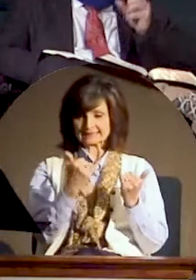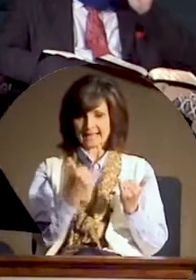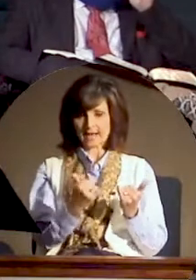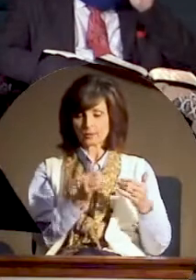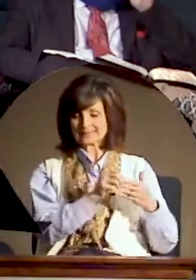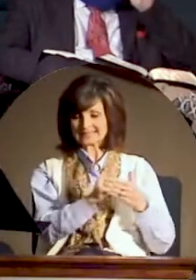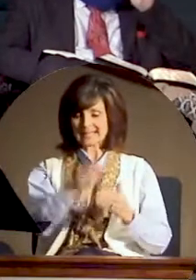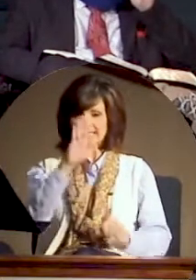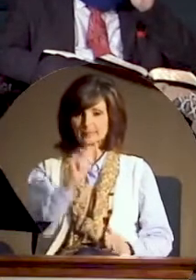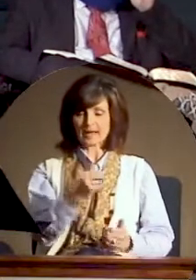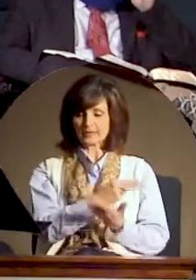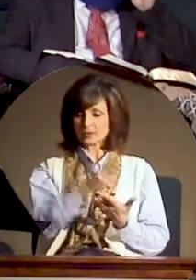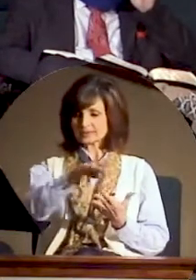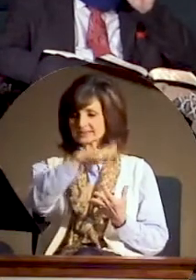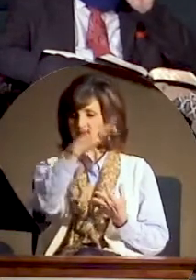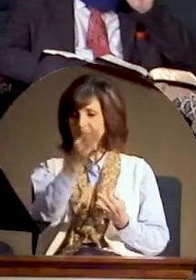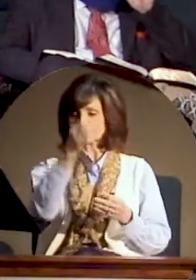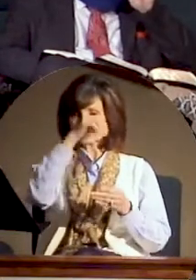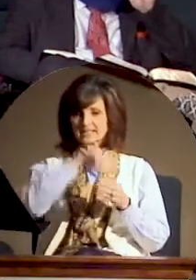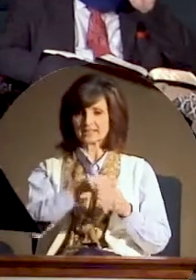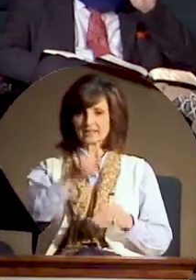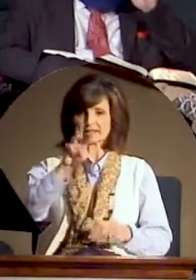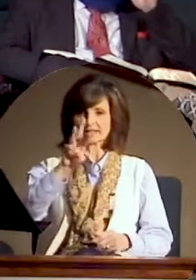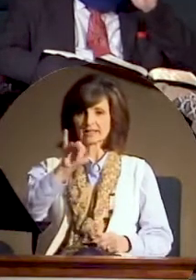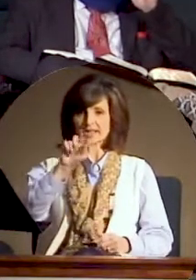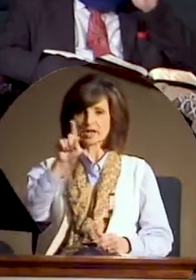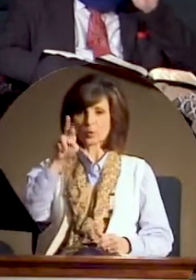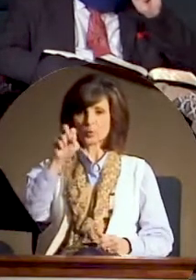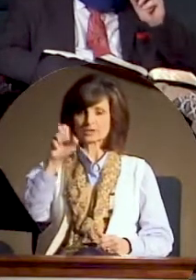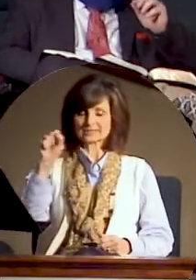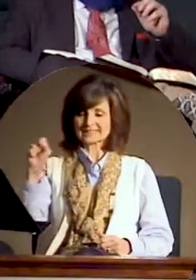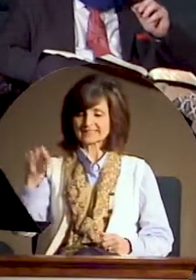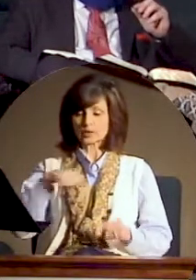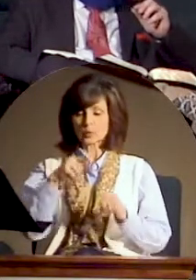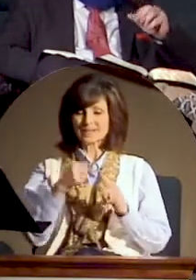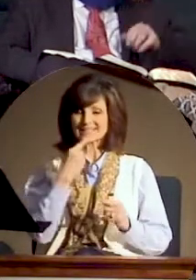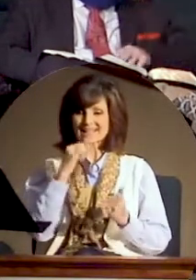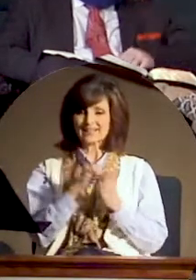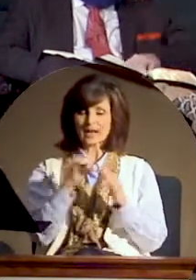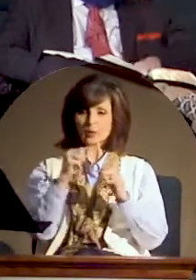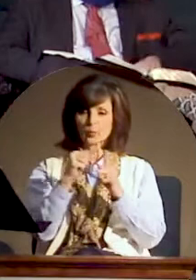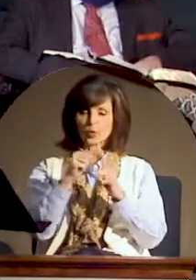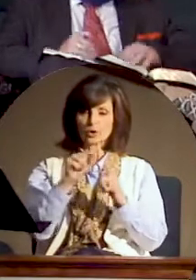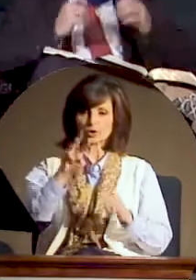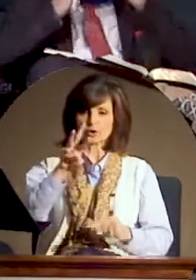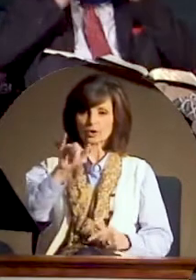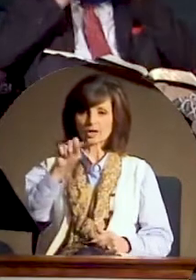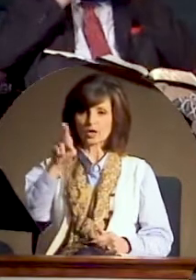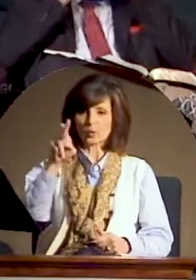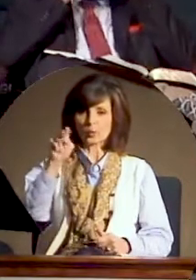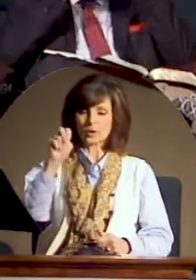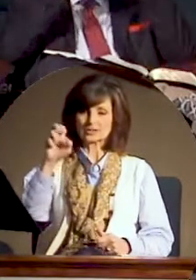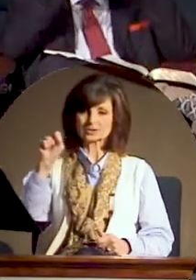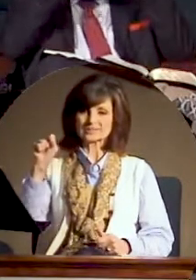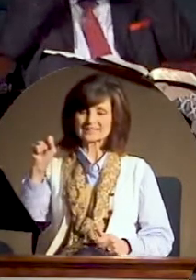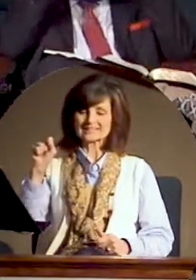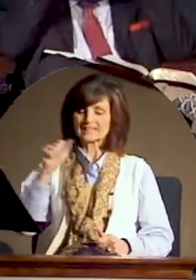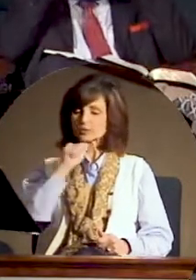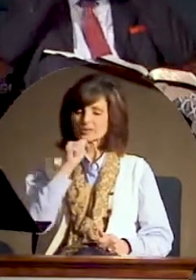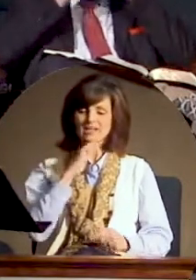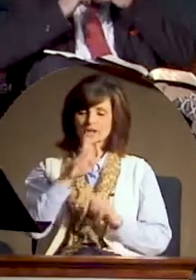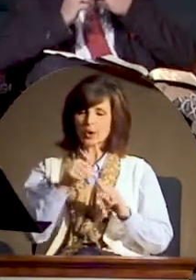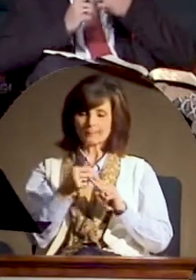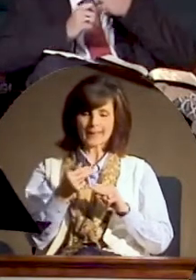led by the Spirit into the wilderness. Now, when I say wilderness, we're not talking about some lushy green place